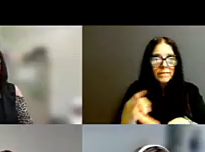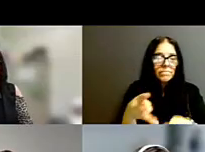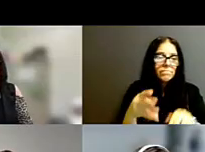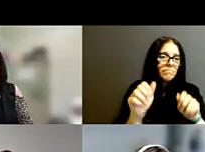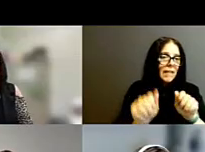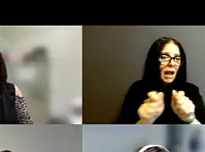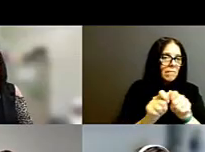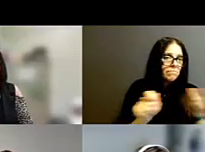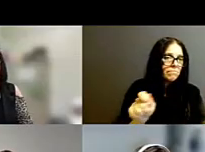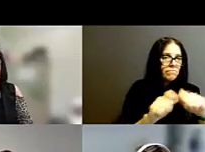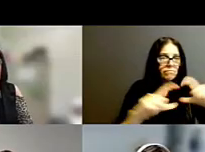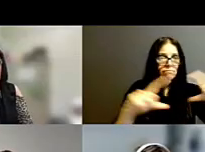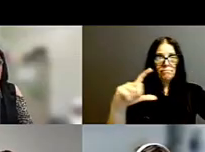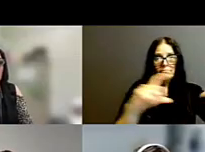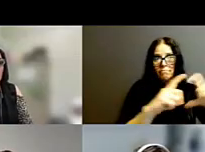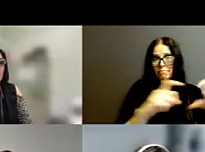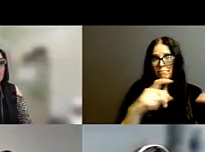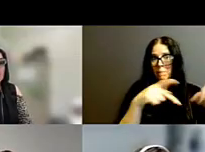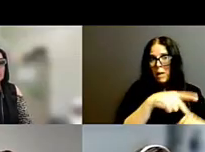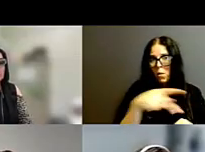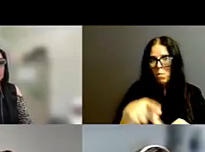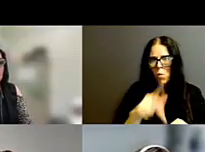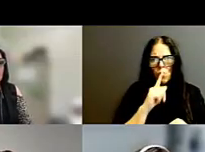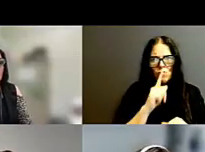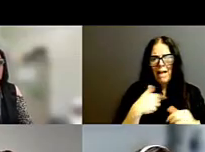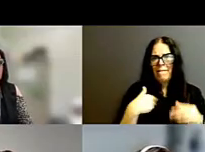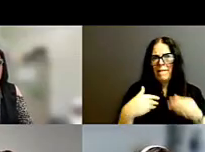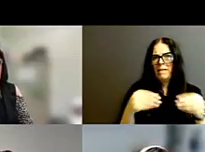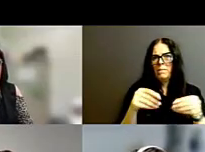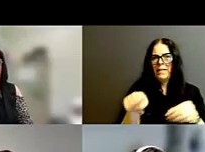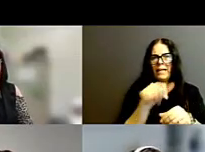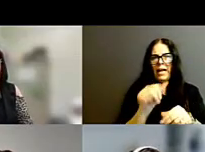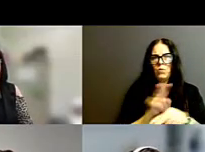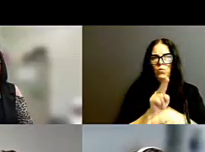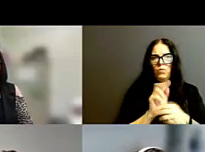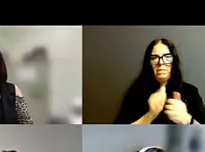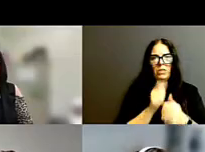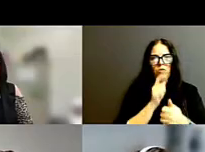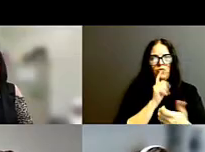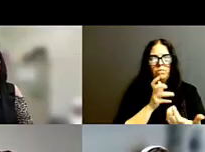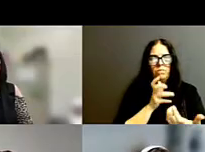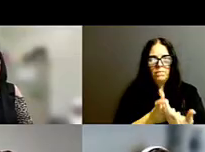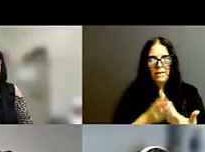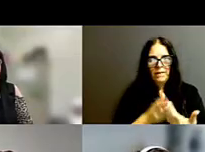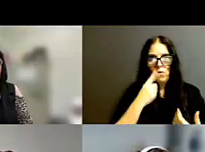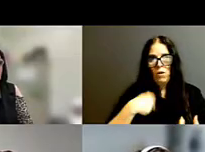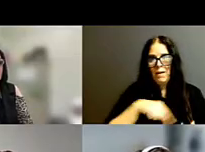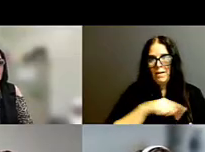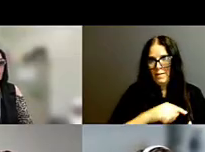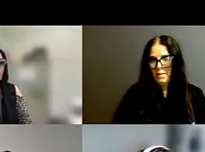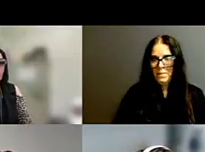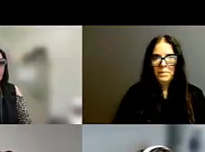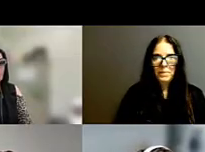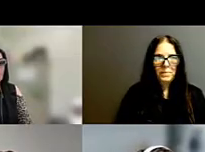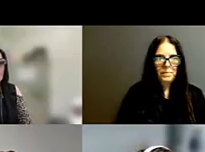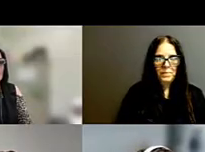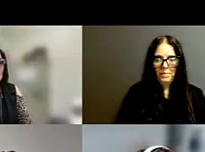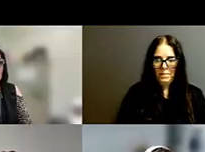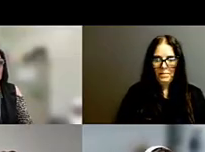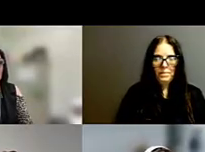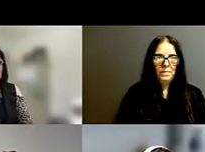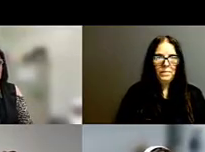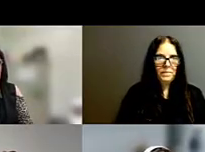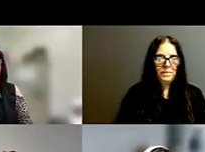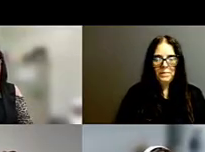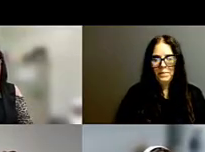enlarge the windows as well, just to make sure that things are working well for you and you can participate and be comfortable in our session